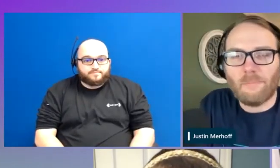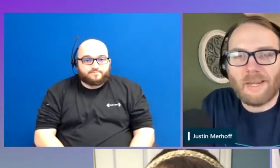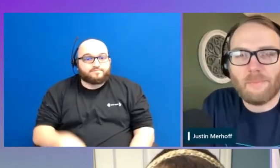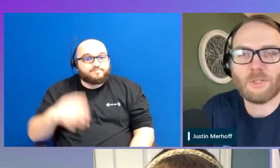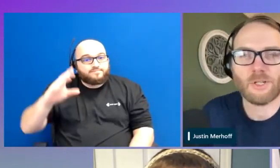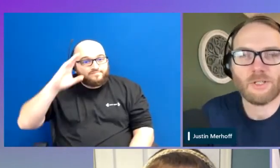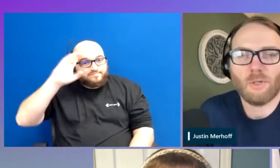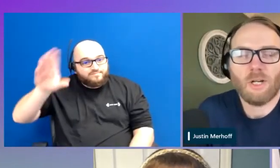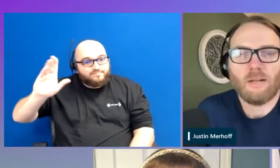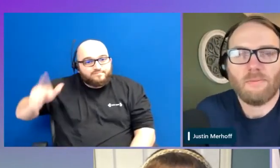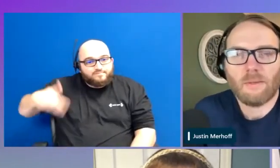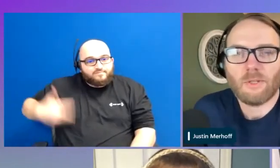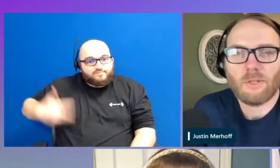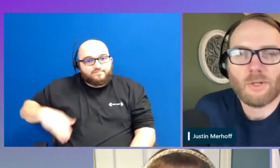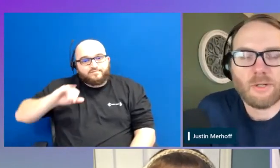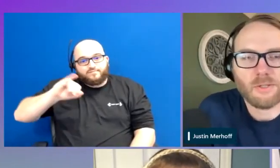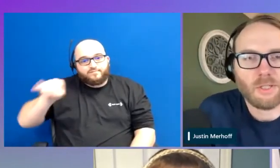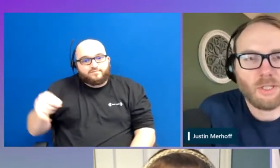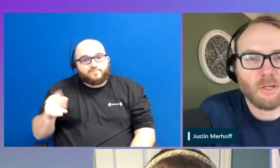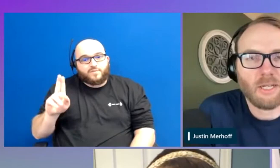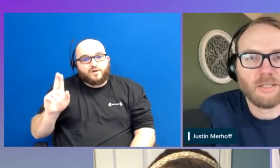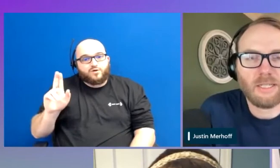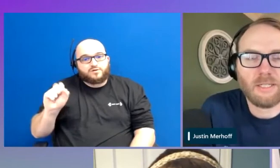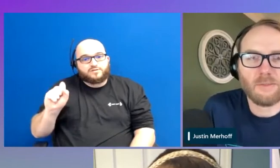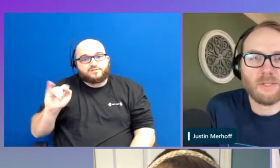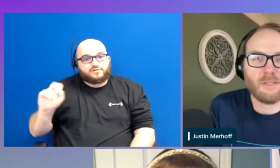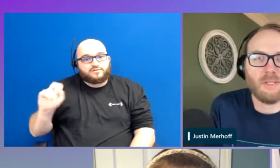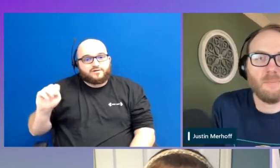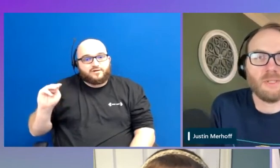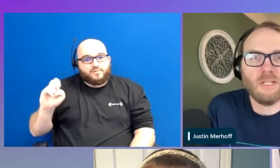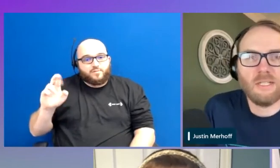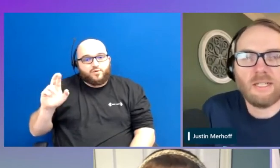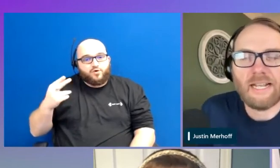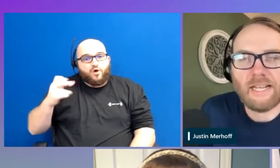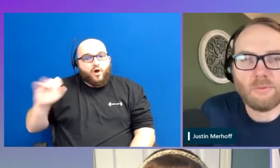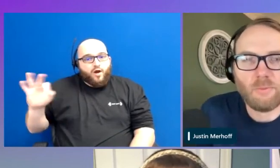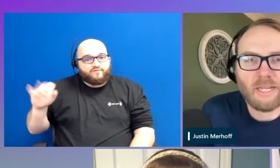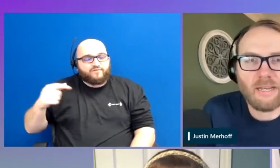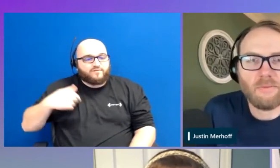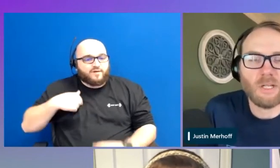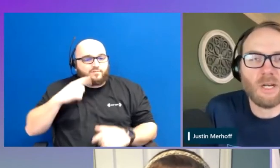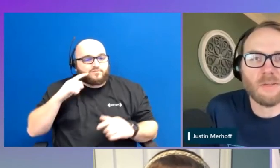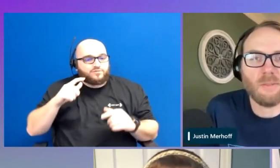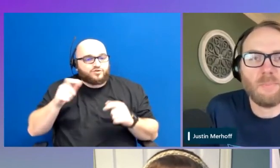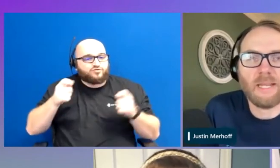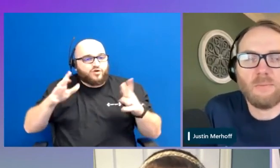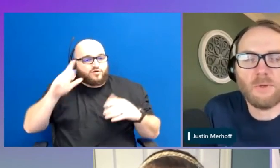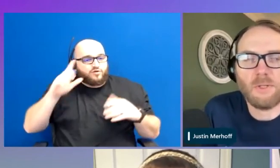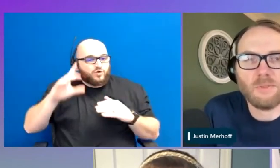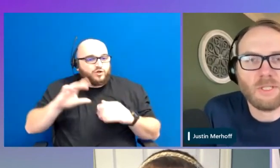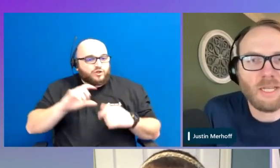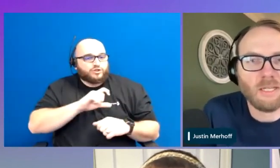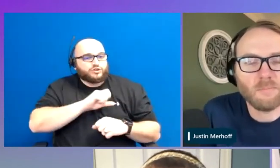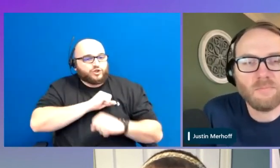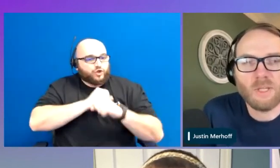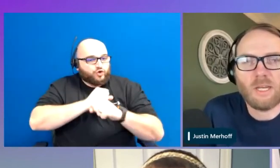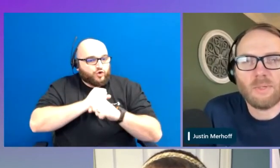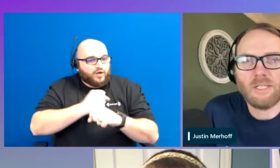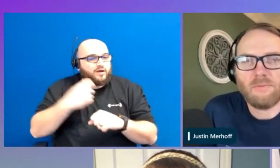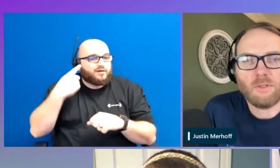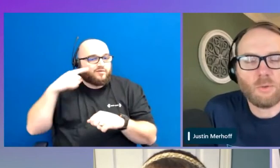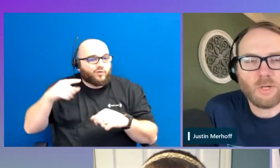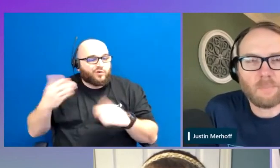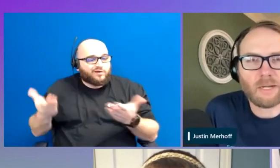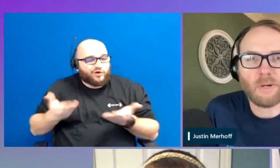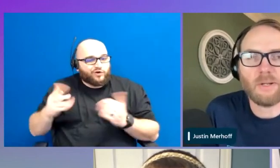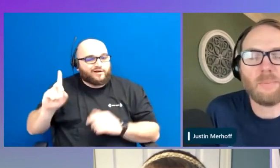Hello, my name is Justin Merhoff. I'm the Director of Security at DQ Systems, and we have an awesome panel for you today. I'm